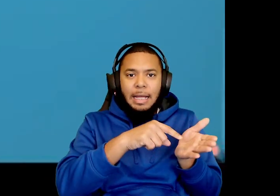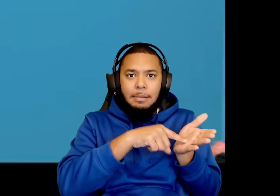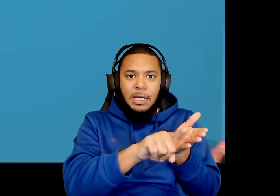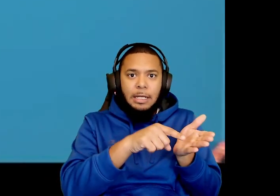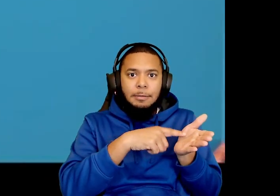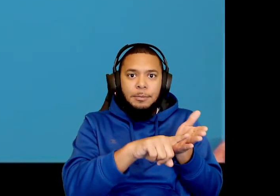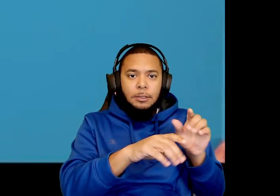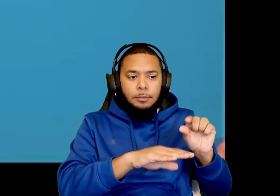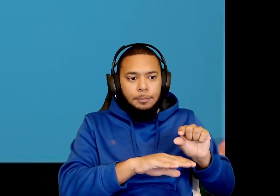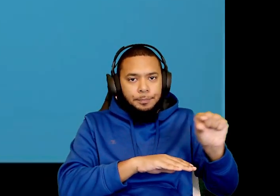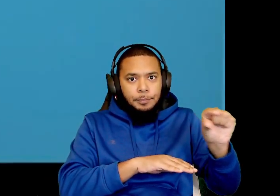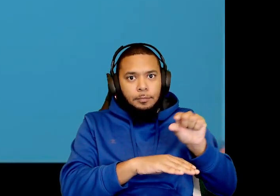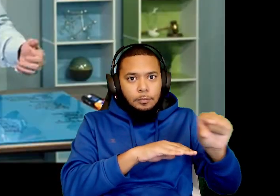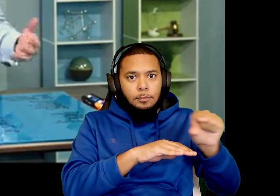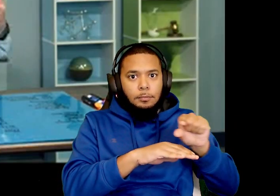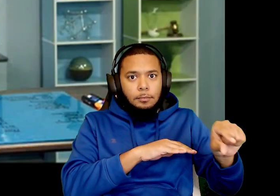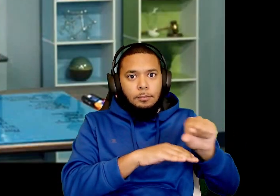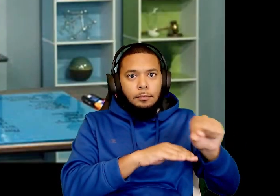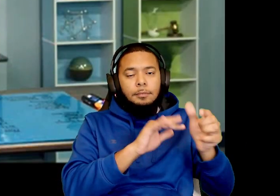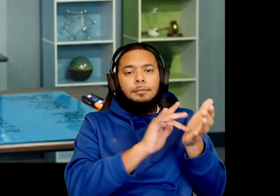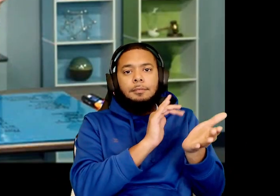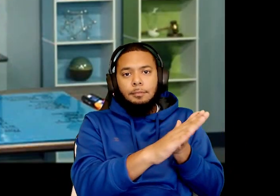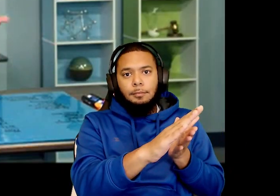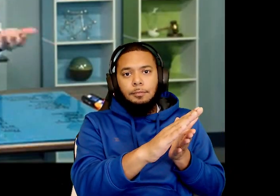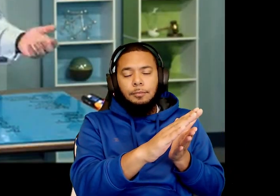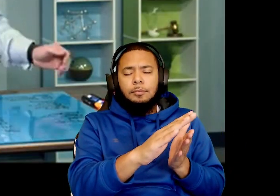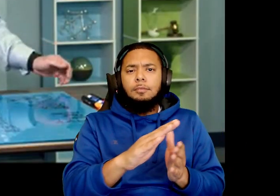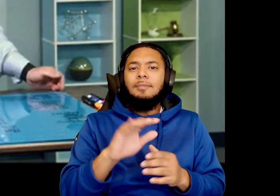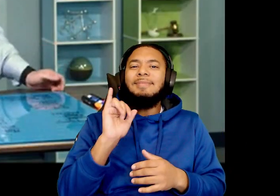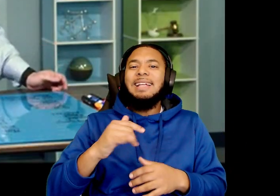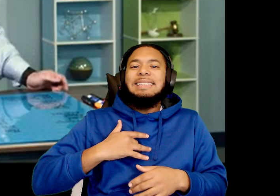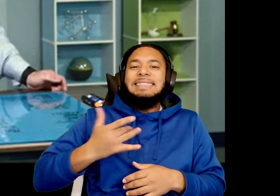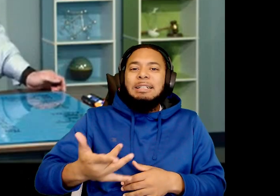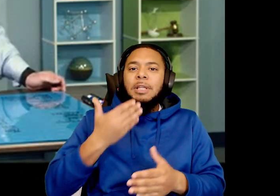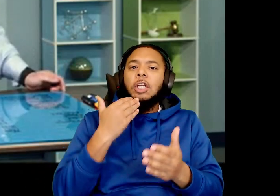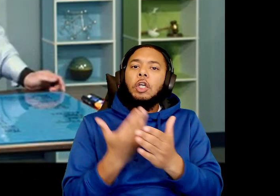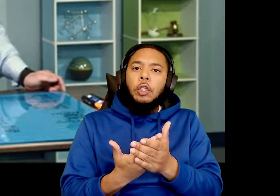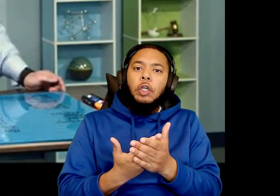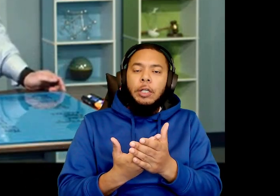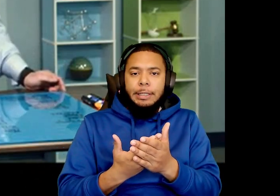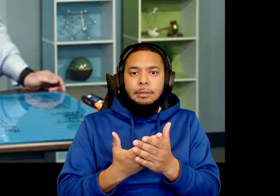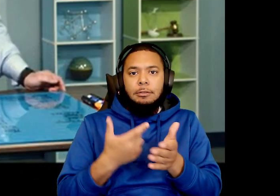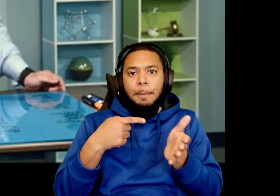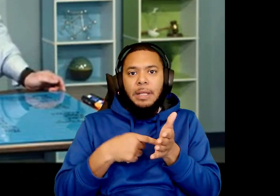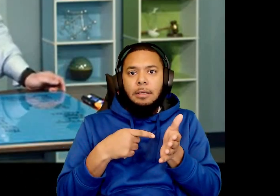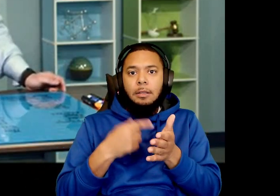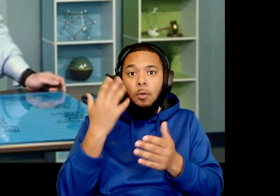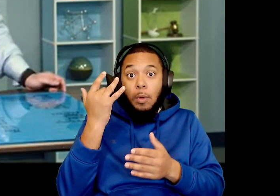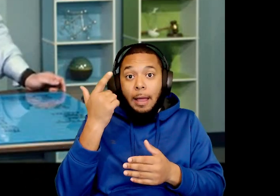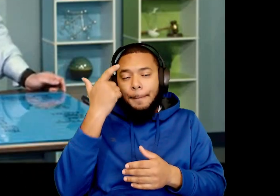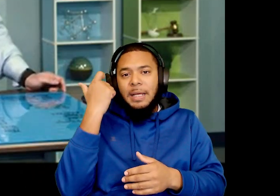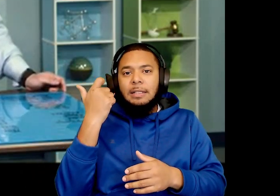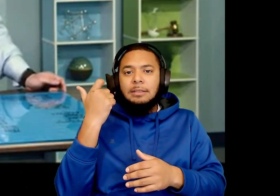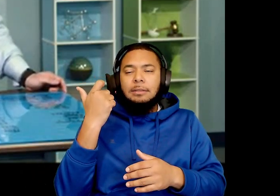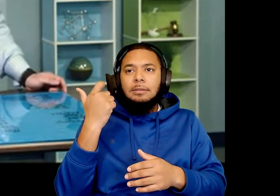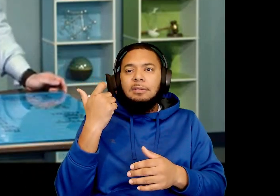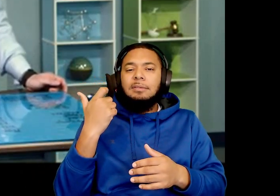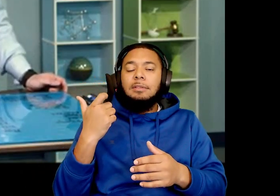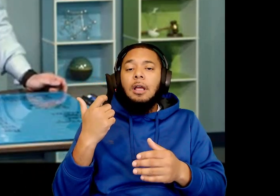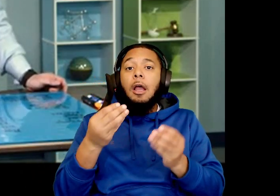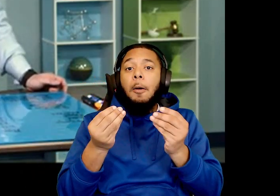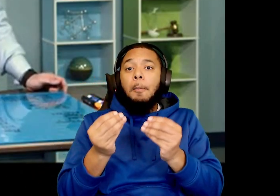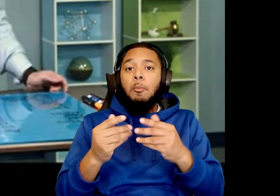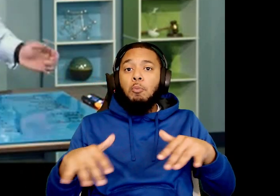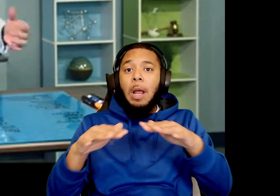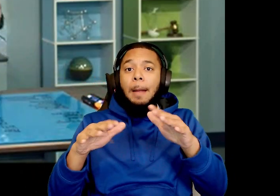back to buy our house. And I said that that was typically a good expenditure, and the reason is because over time, typically property values